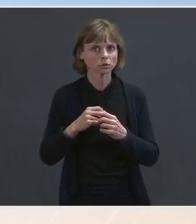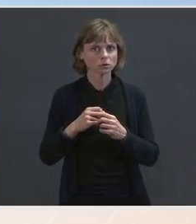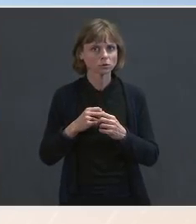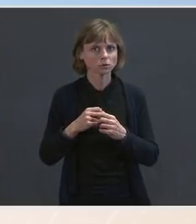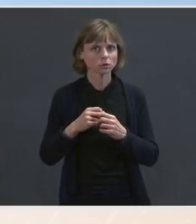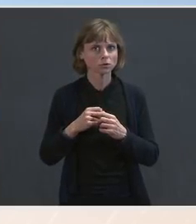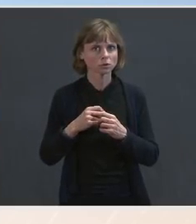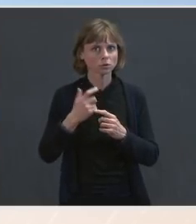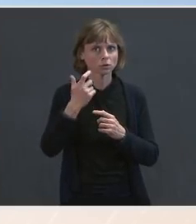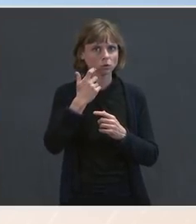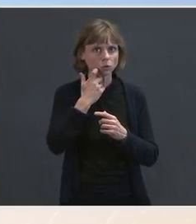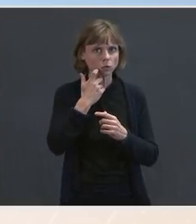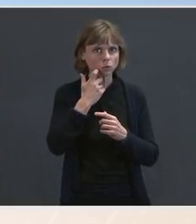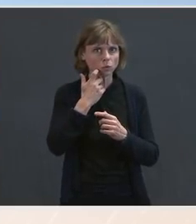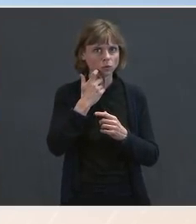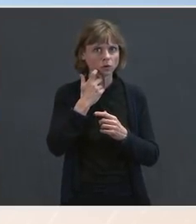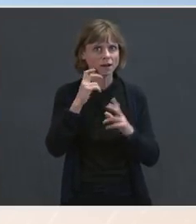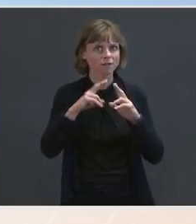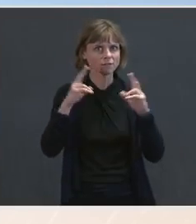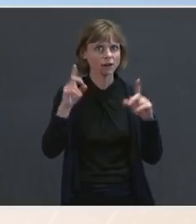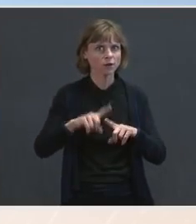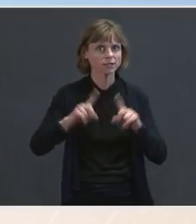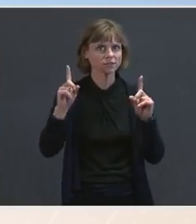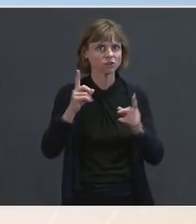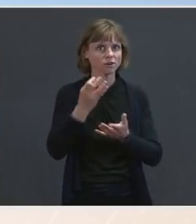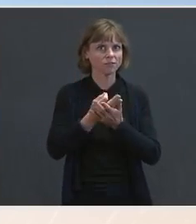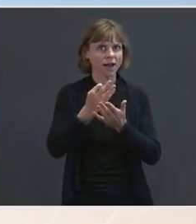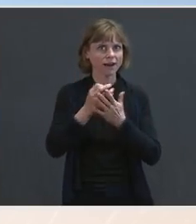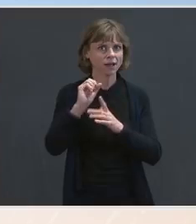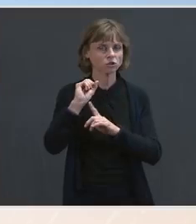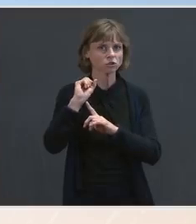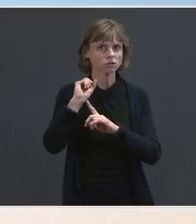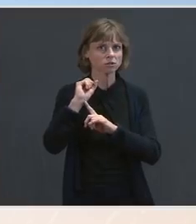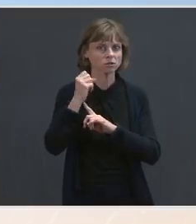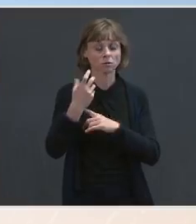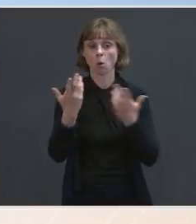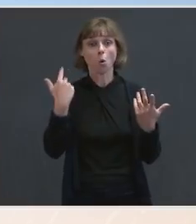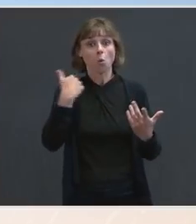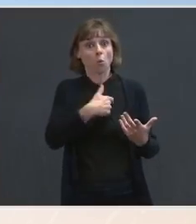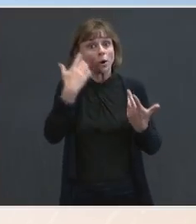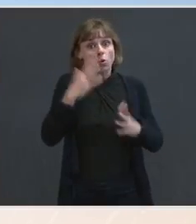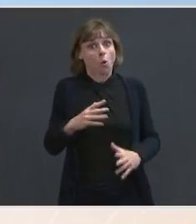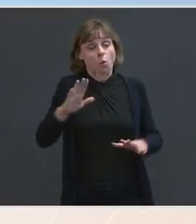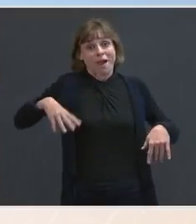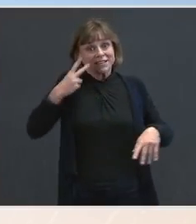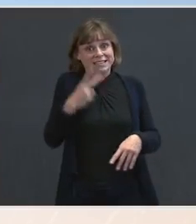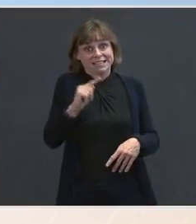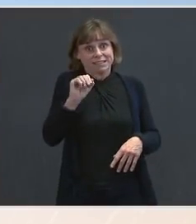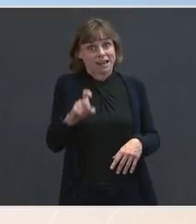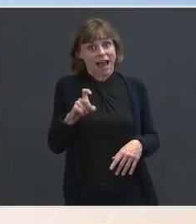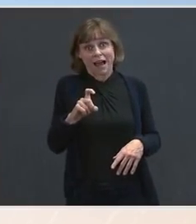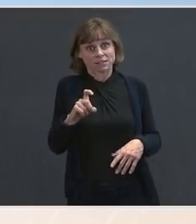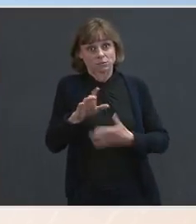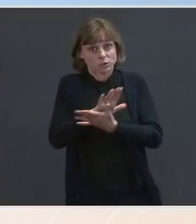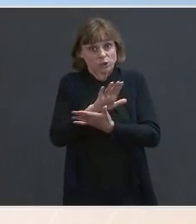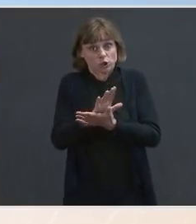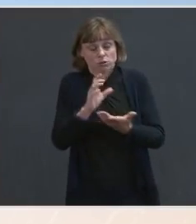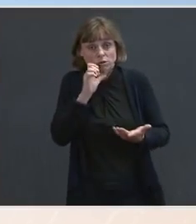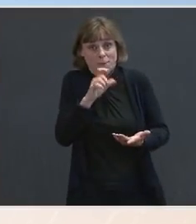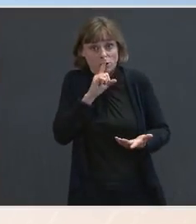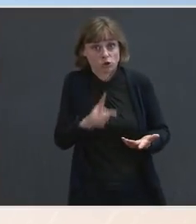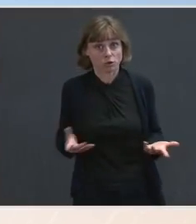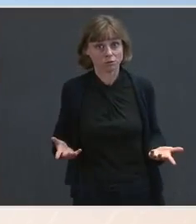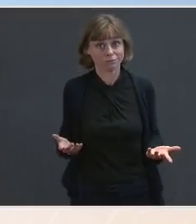Wondering, obviously realize they have very different financial circumstances, but We don't know. We haven't seen his tax returns. That is true. We're not sure. But will the